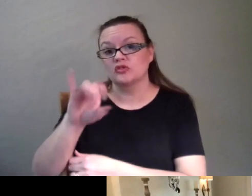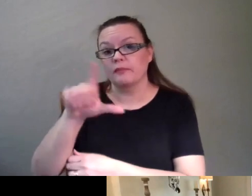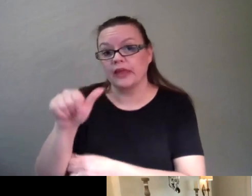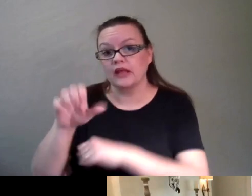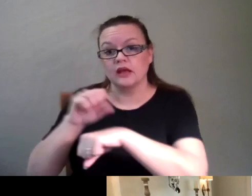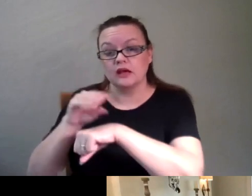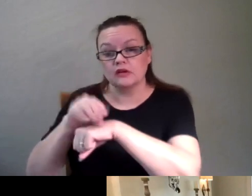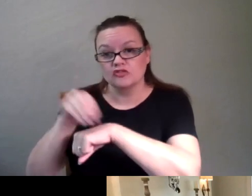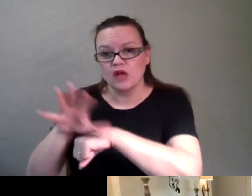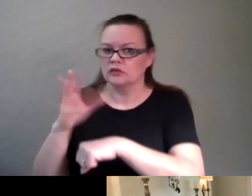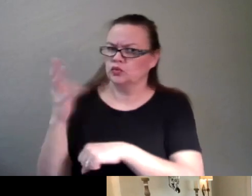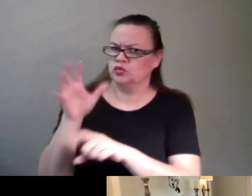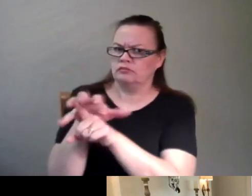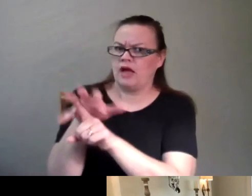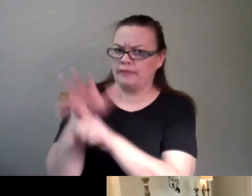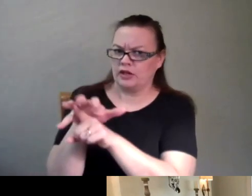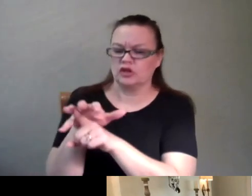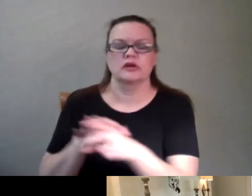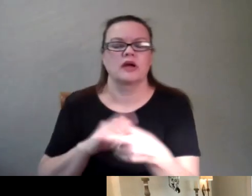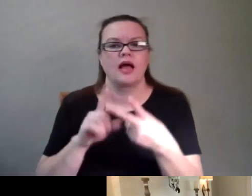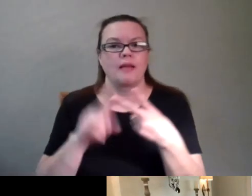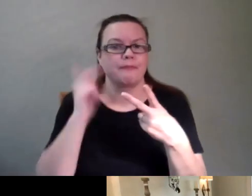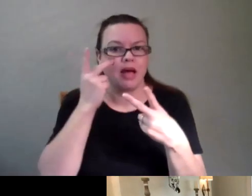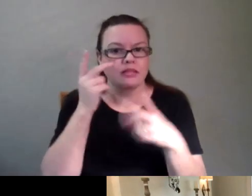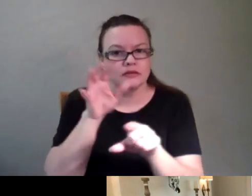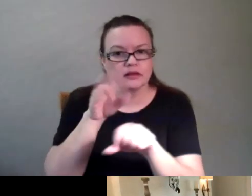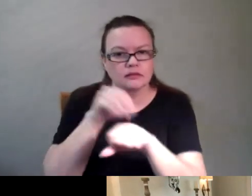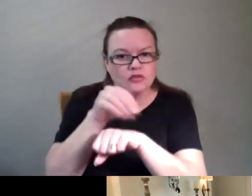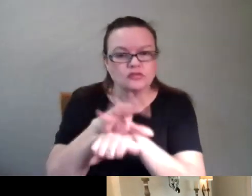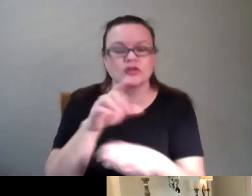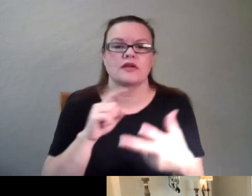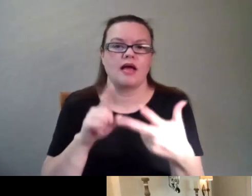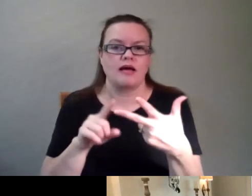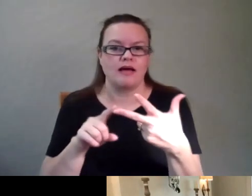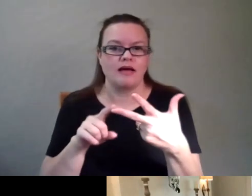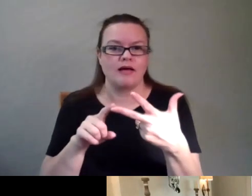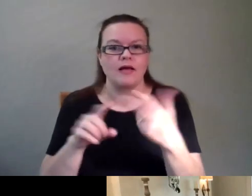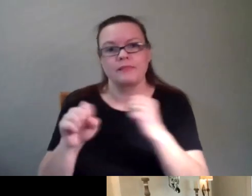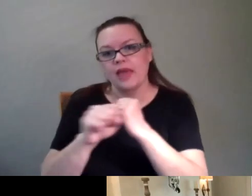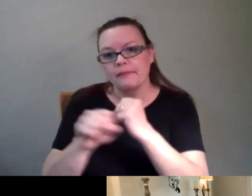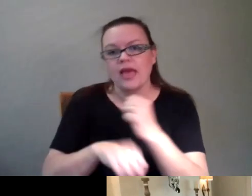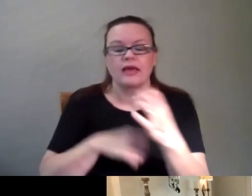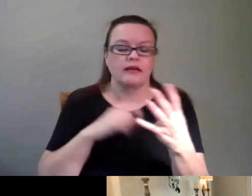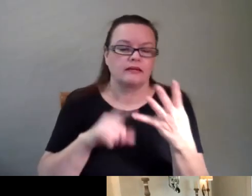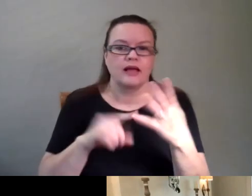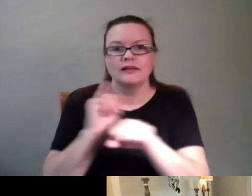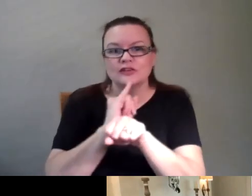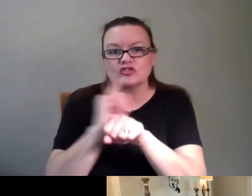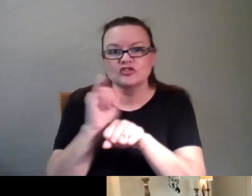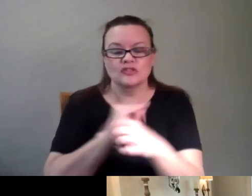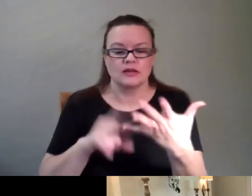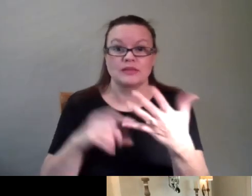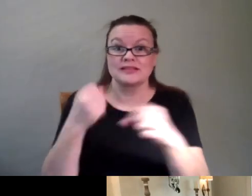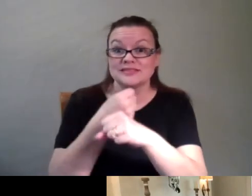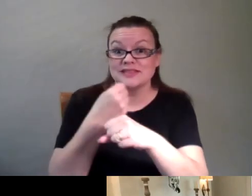and are huge right now. So I would suggest work on a campaign, take an internship, take a course on